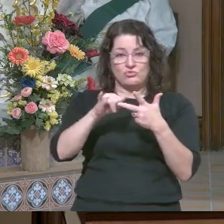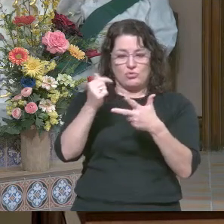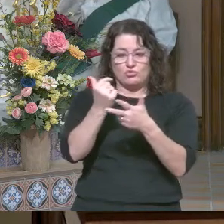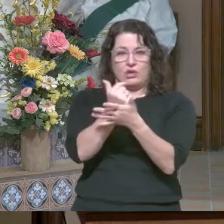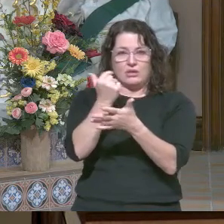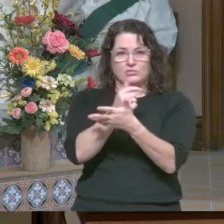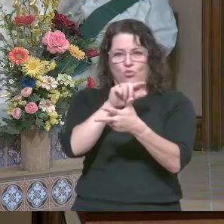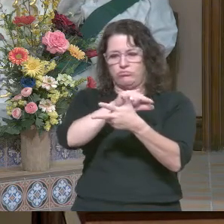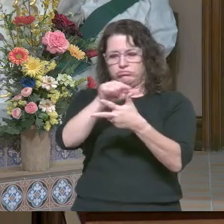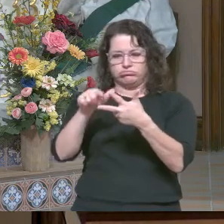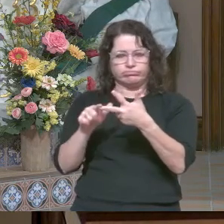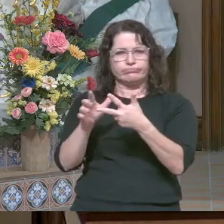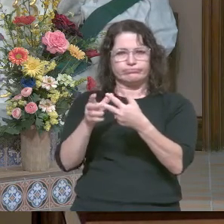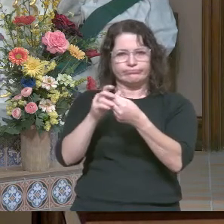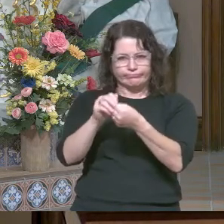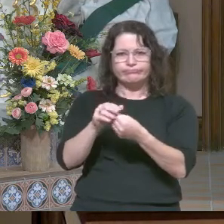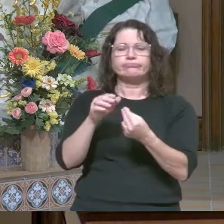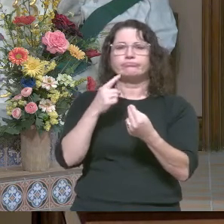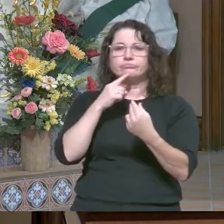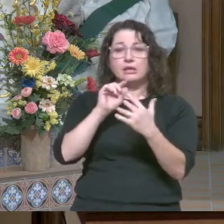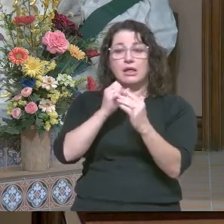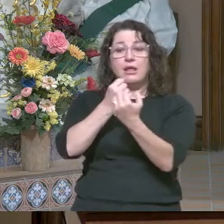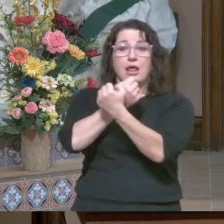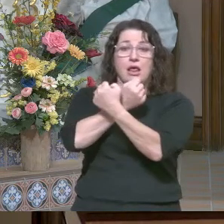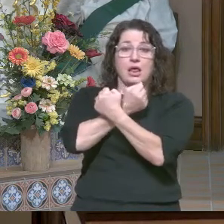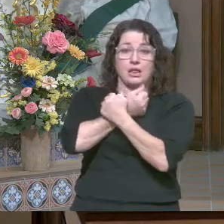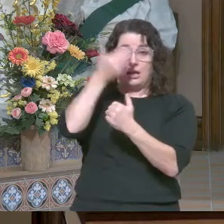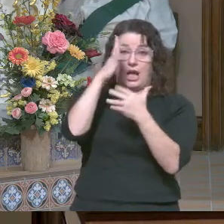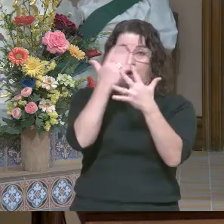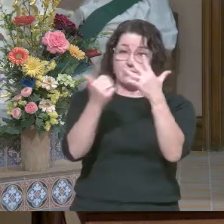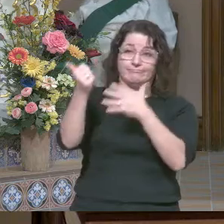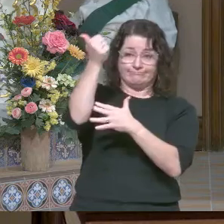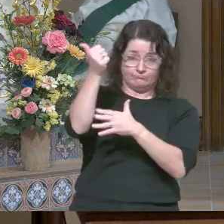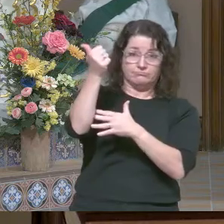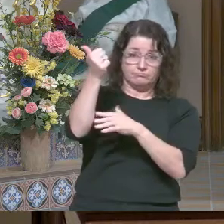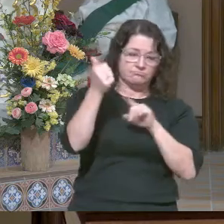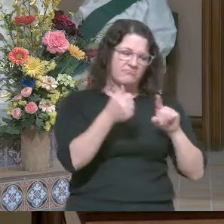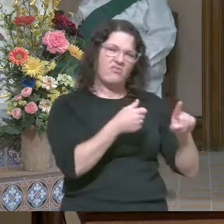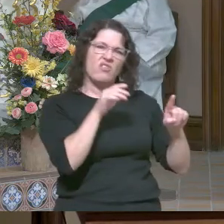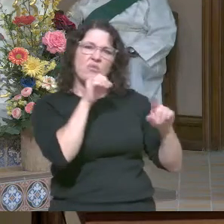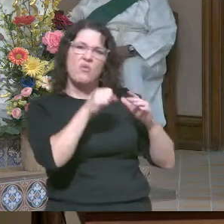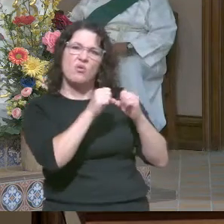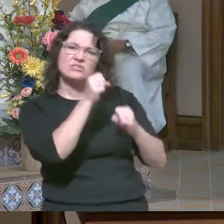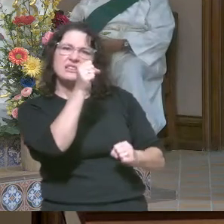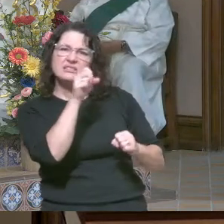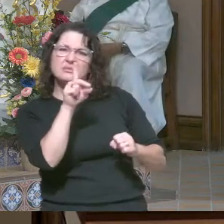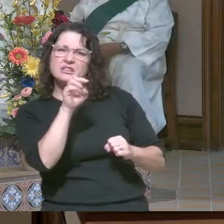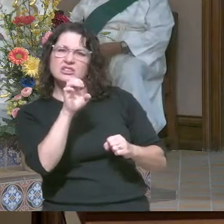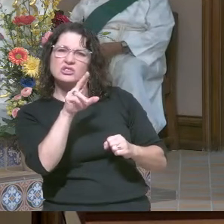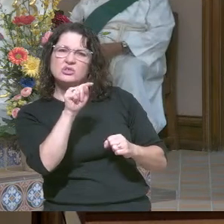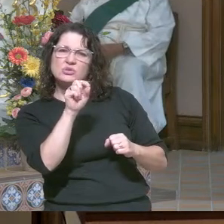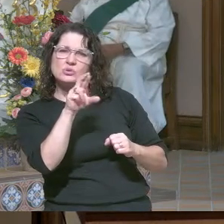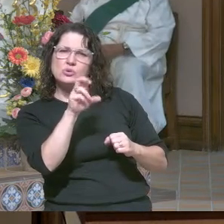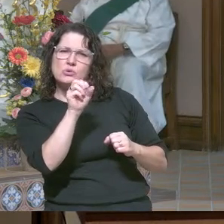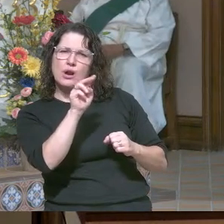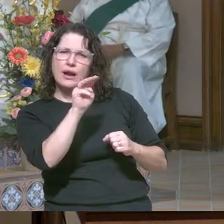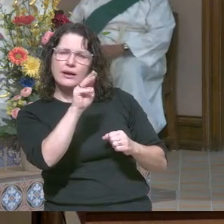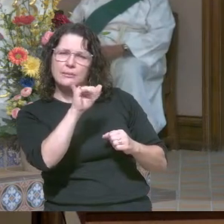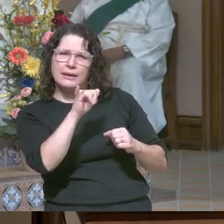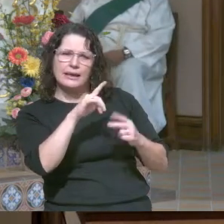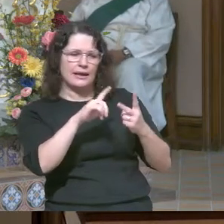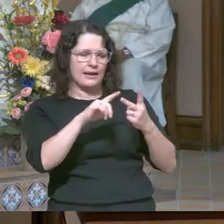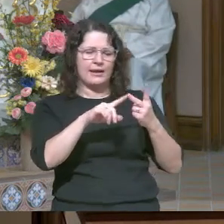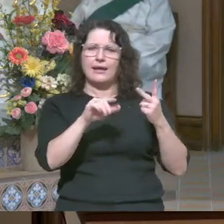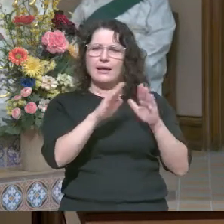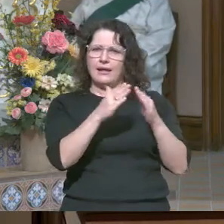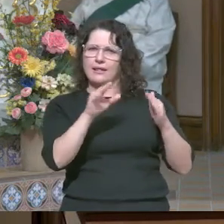combines love your neighbor, love God above all things, from Deuteronomy, and from Book of Leviticus, love